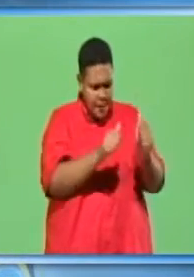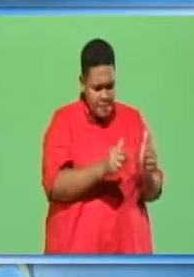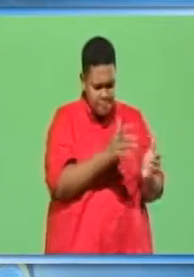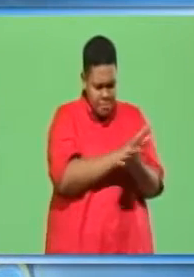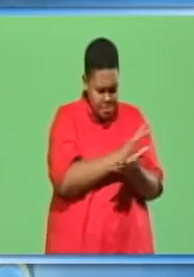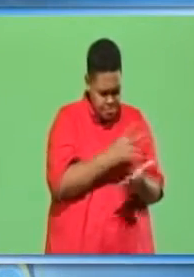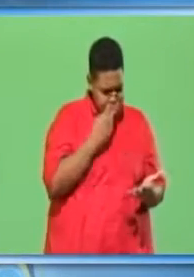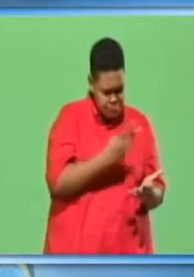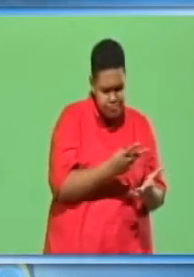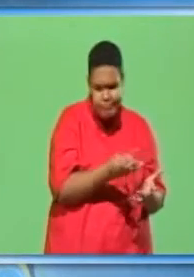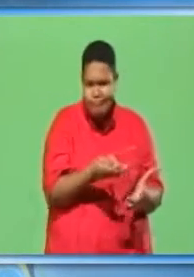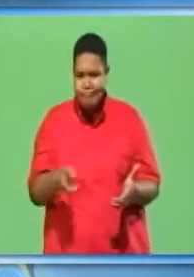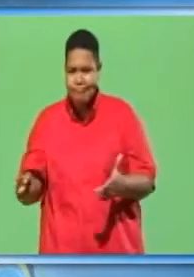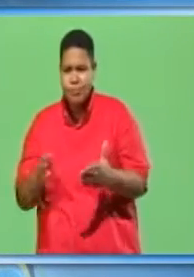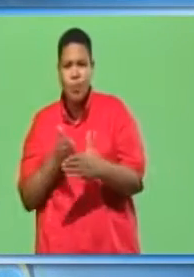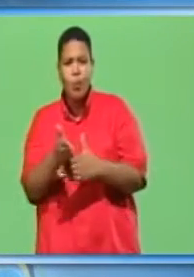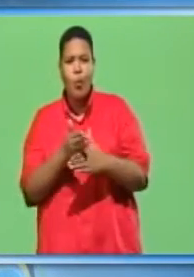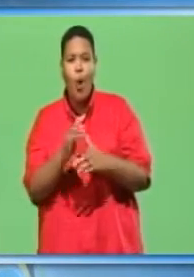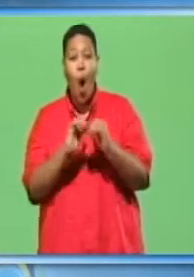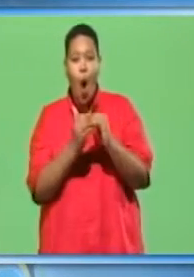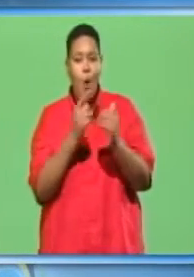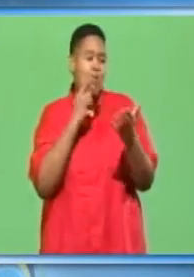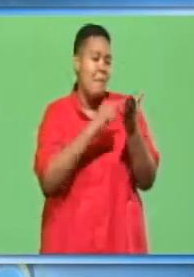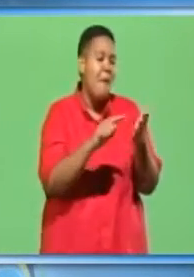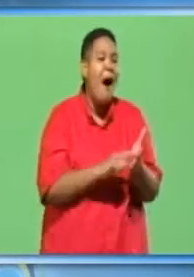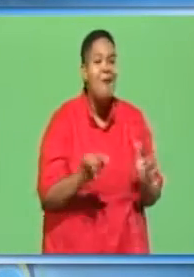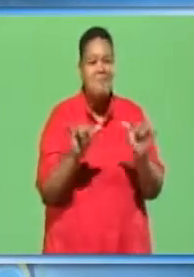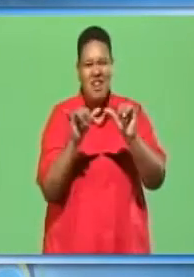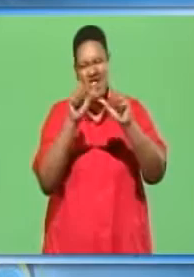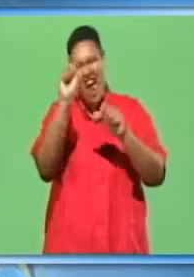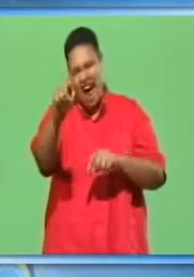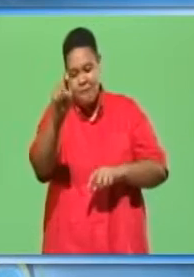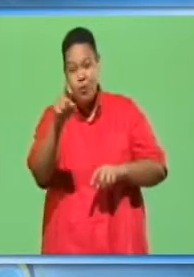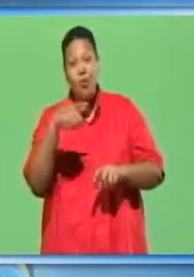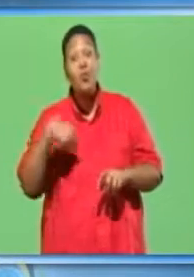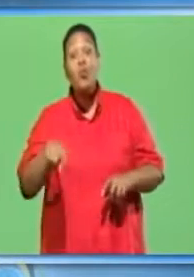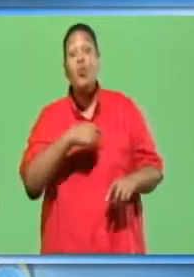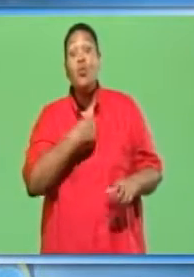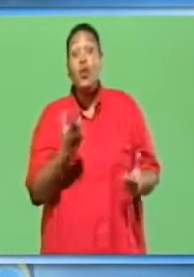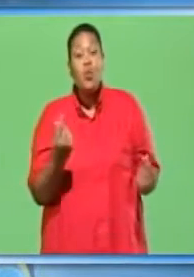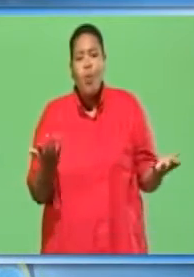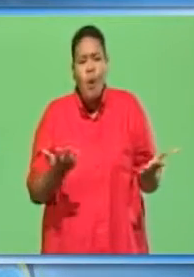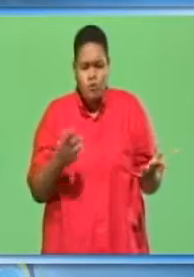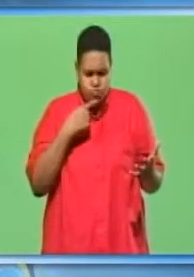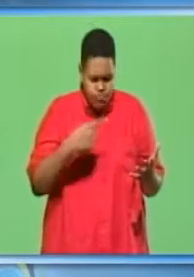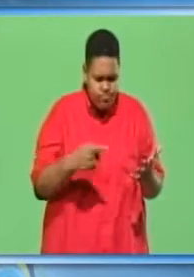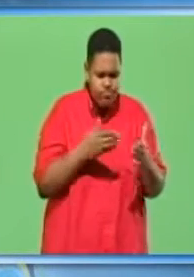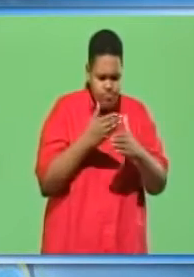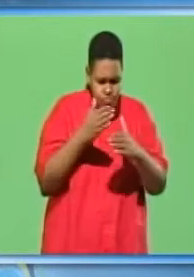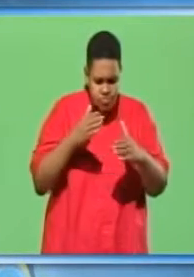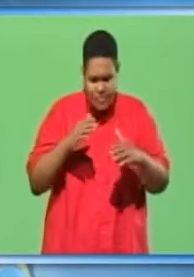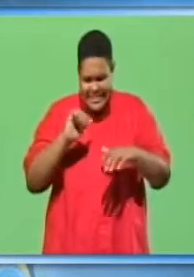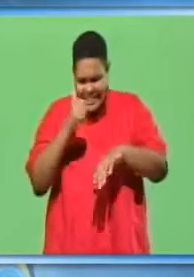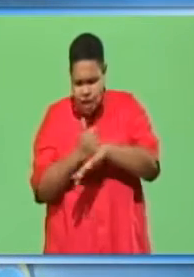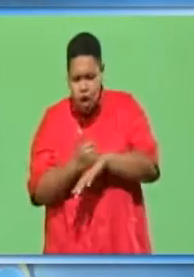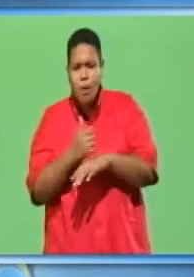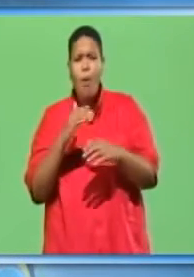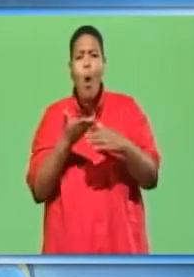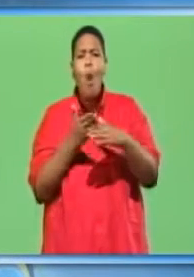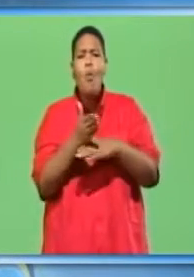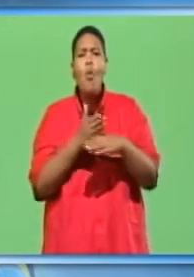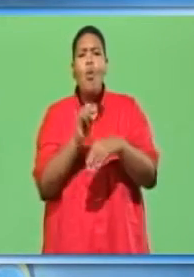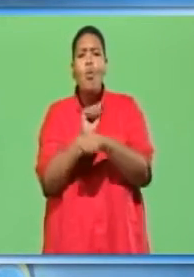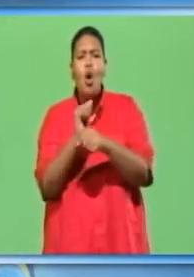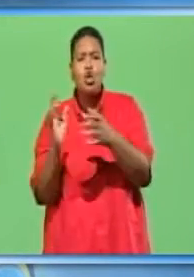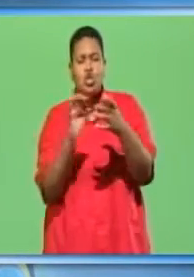of measuring and marking. These tools will also be used to lay out woodworking joints. There are five main types